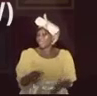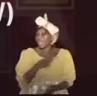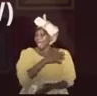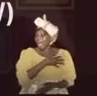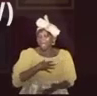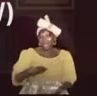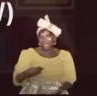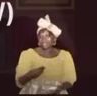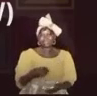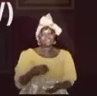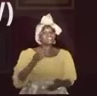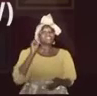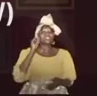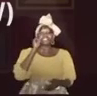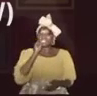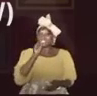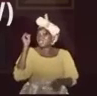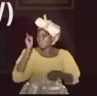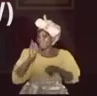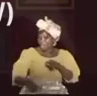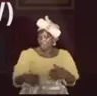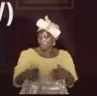she be healed of any.